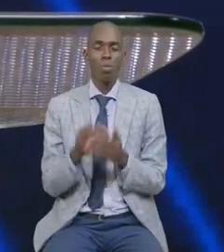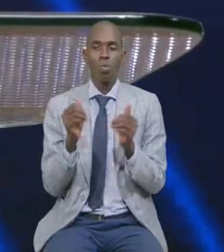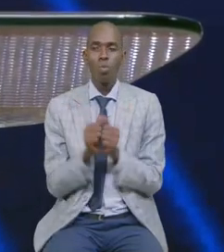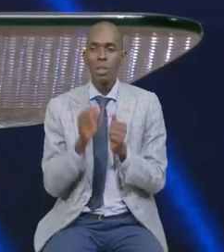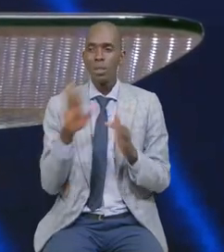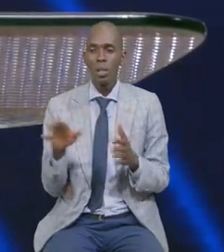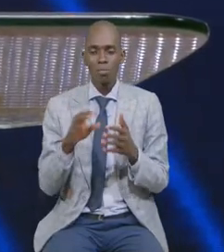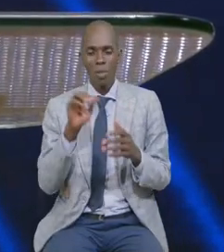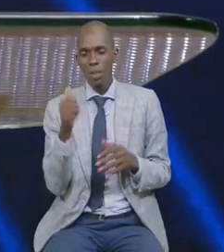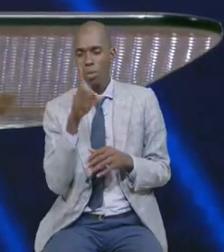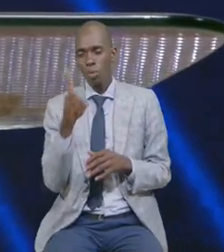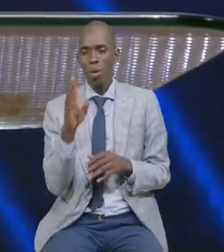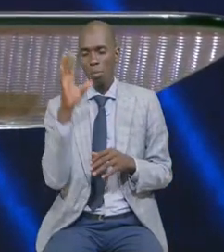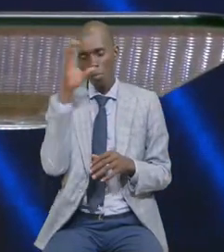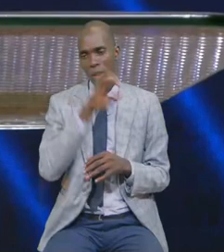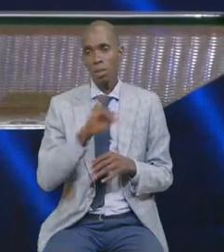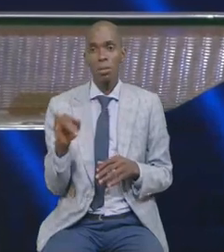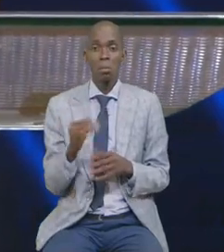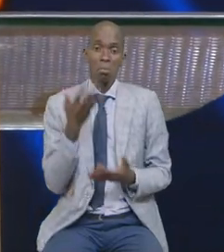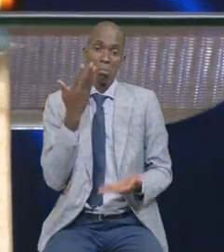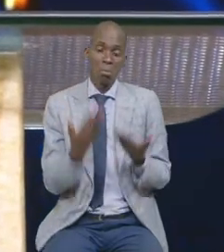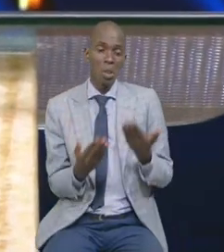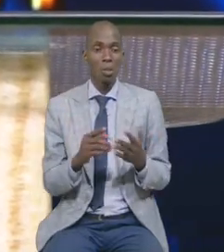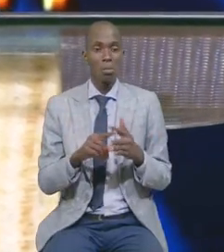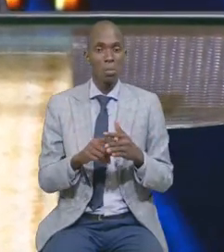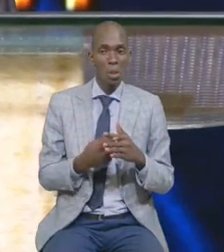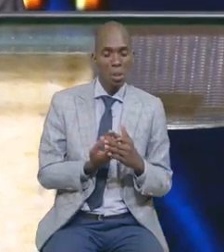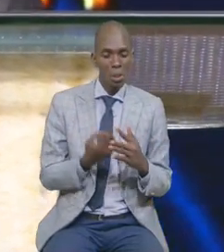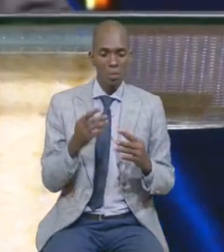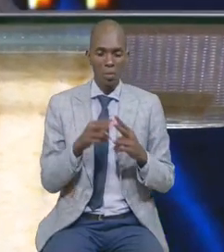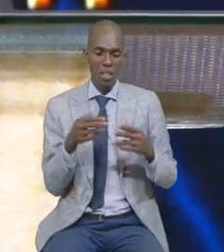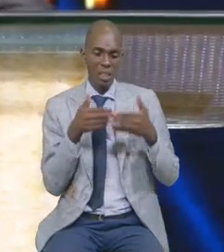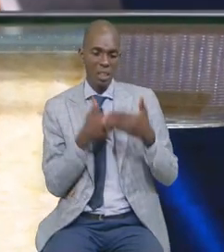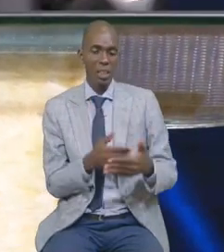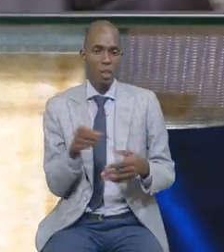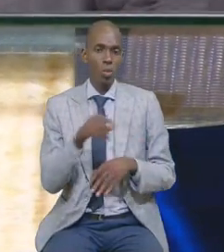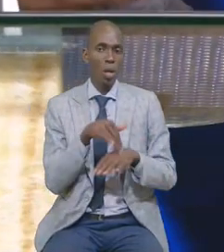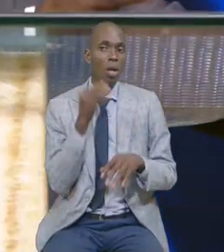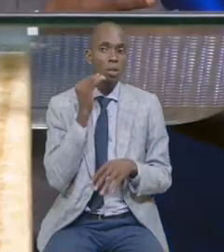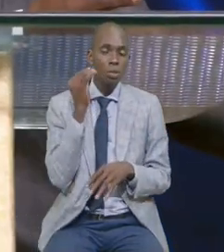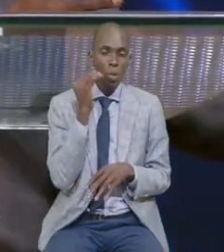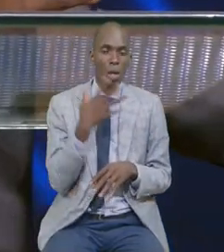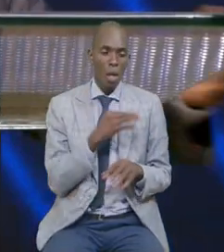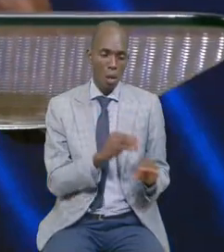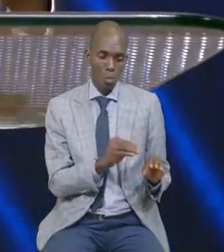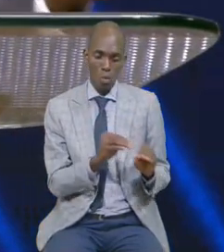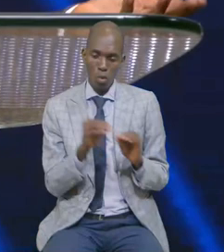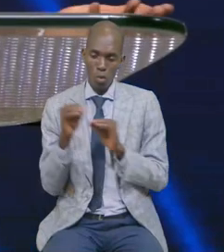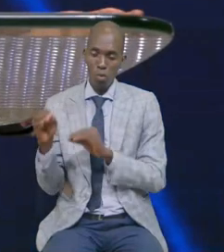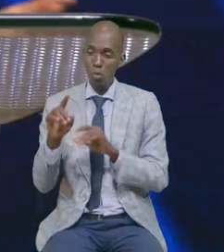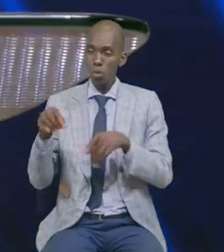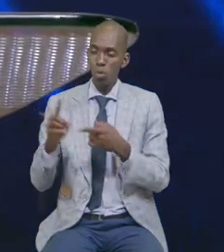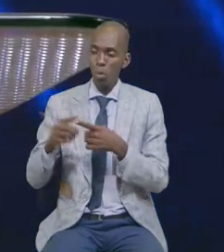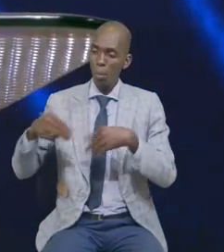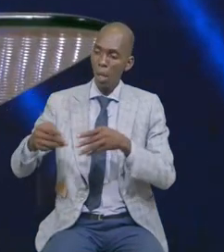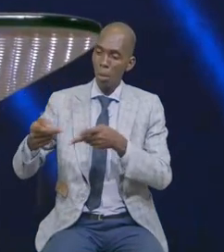without exception. It may begin very near you at home, and then it may go to the marketplace, may